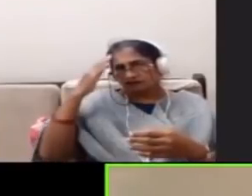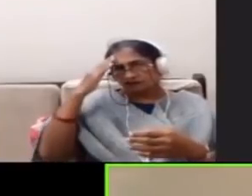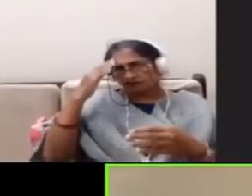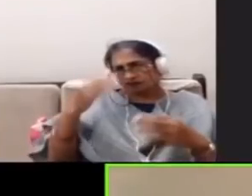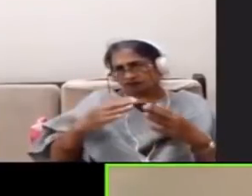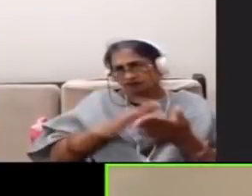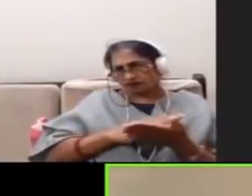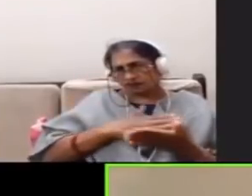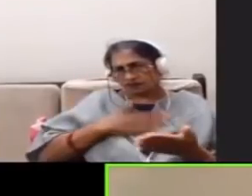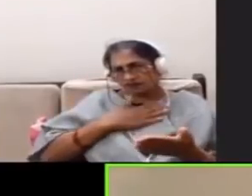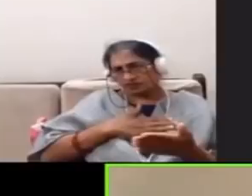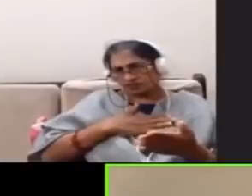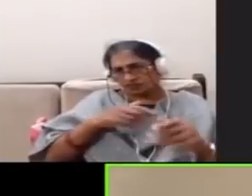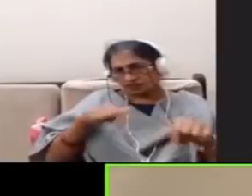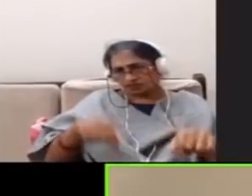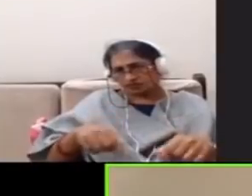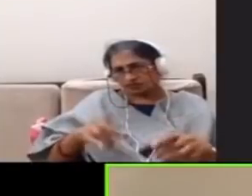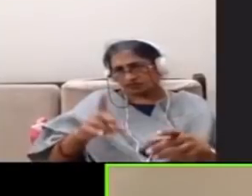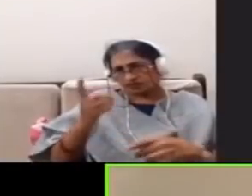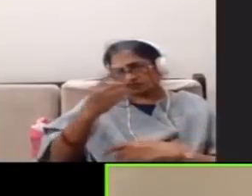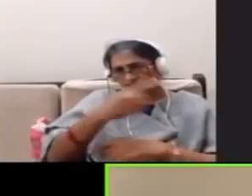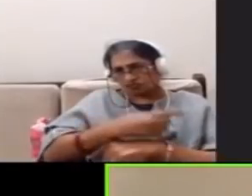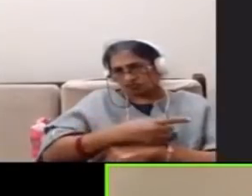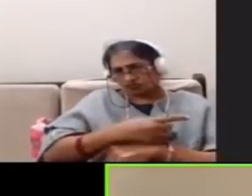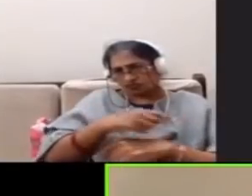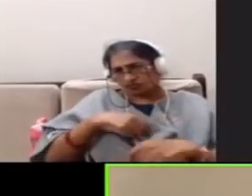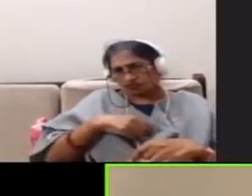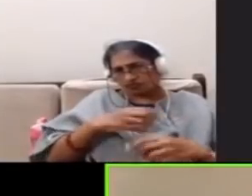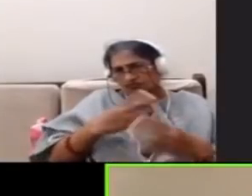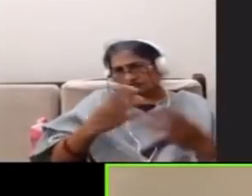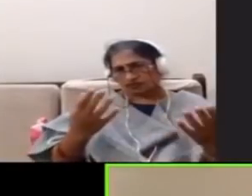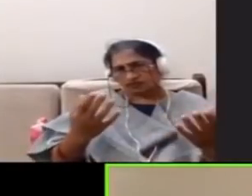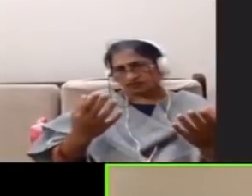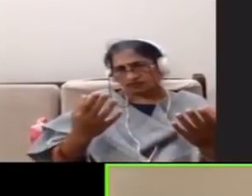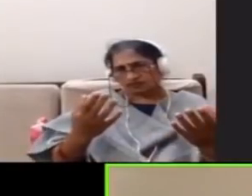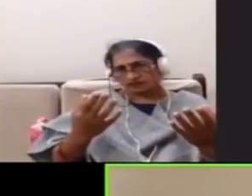here today, and I'm so pleased with what Wings Unlimited is.